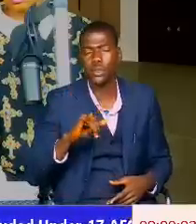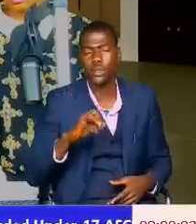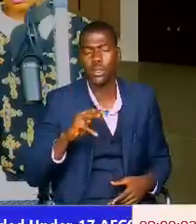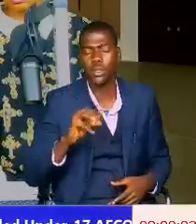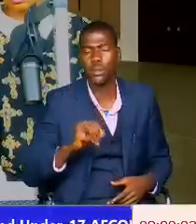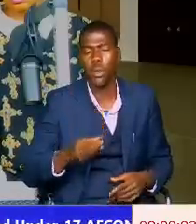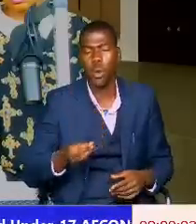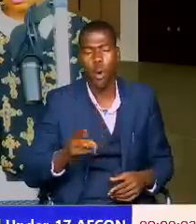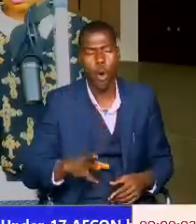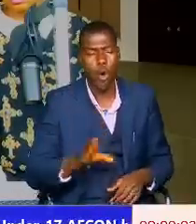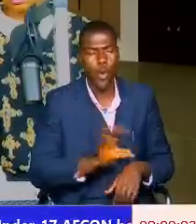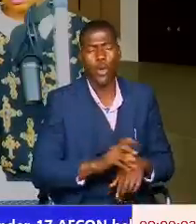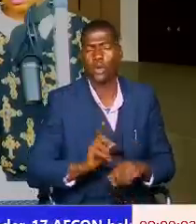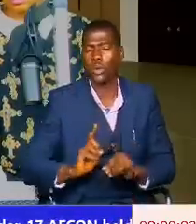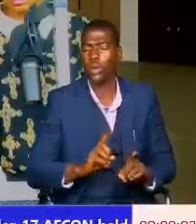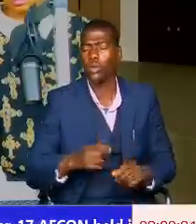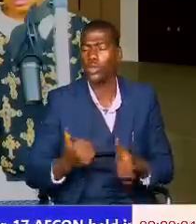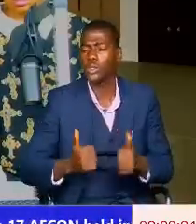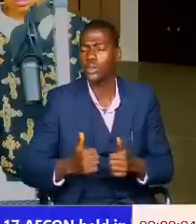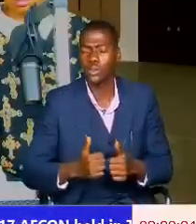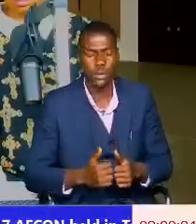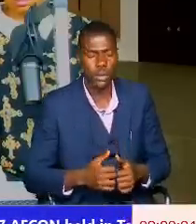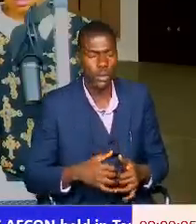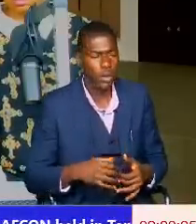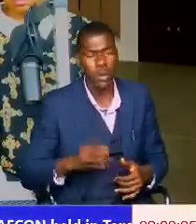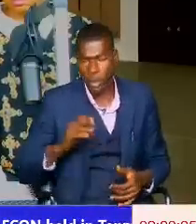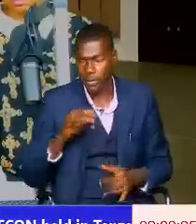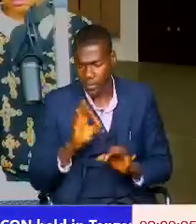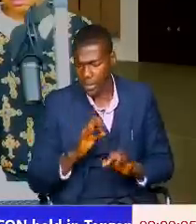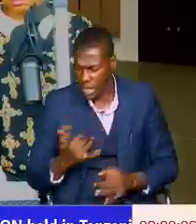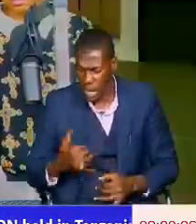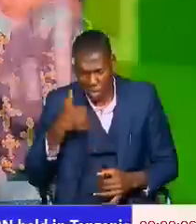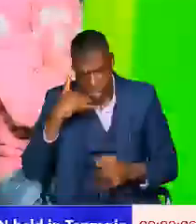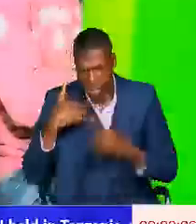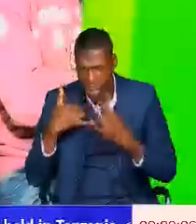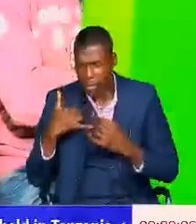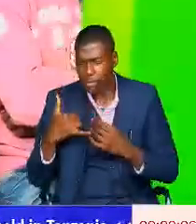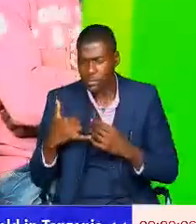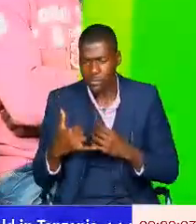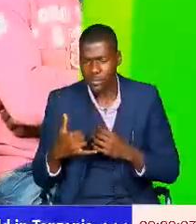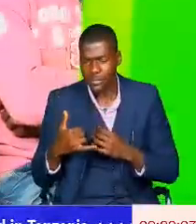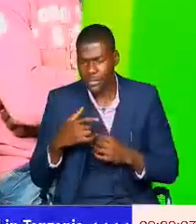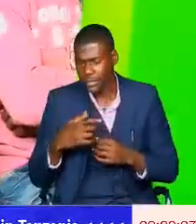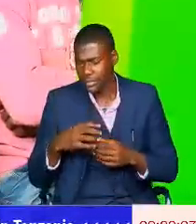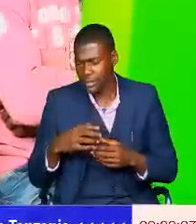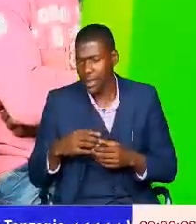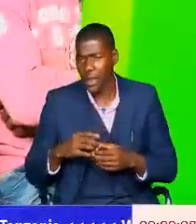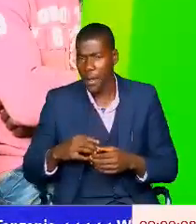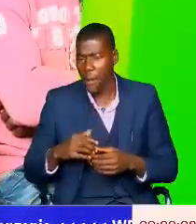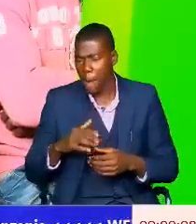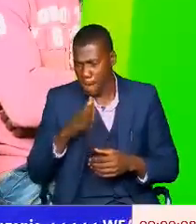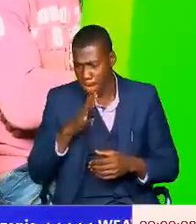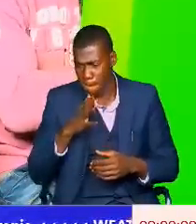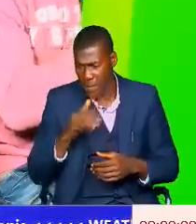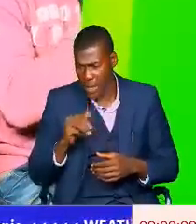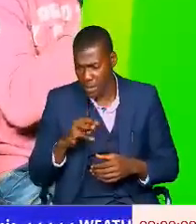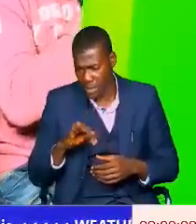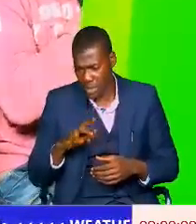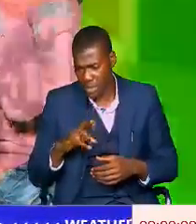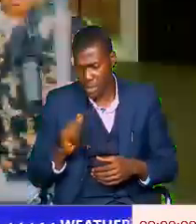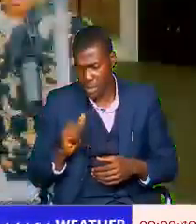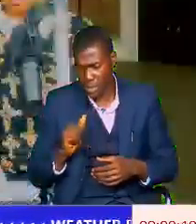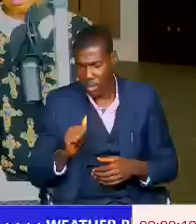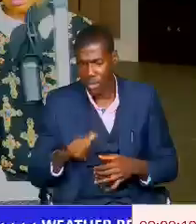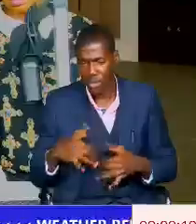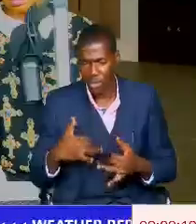good. So Mommy Amira. My super president, Almighty Allah will be with you. It's wonderful. Amen. It